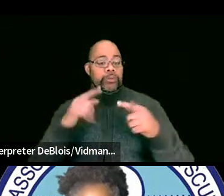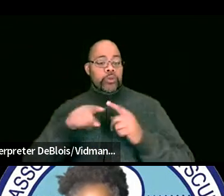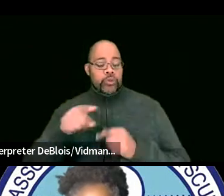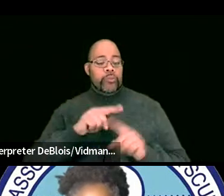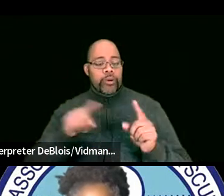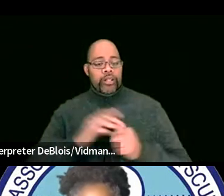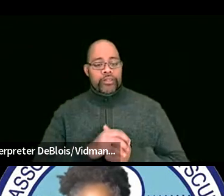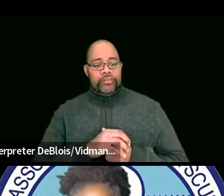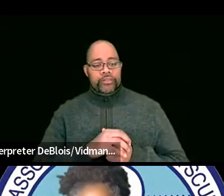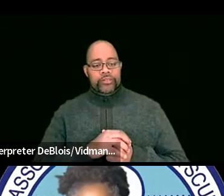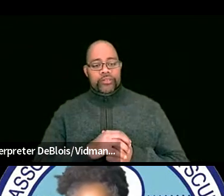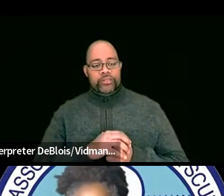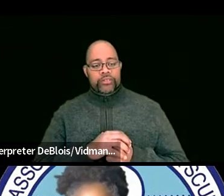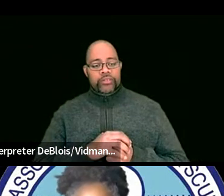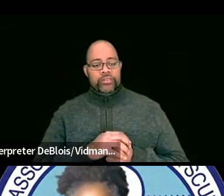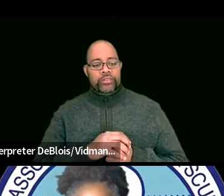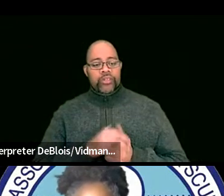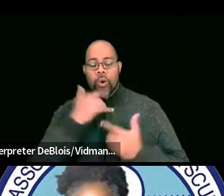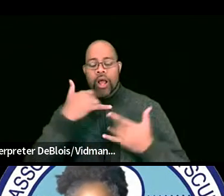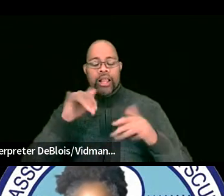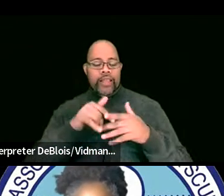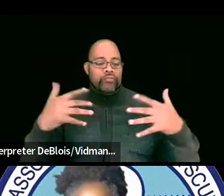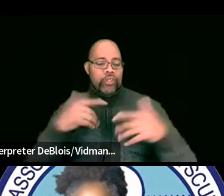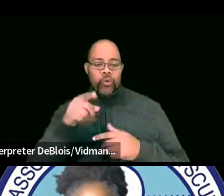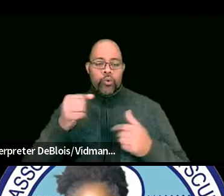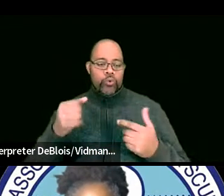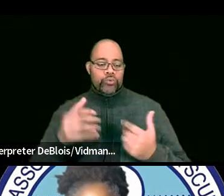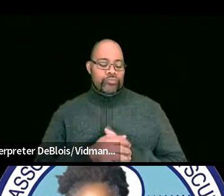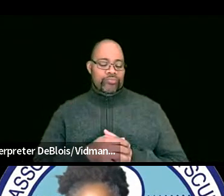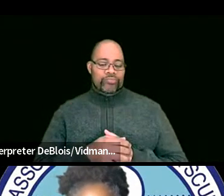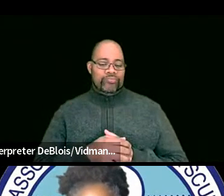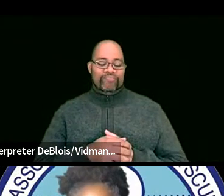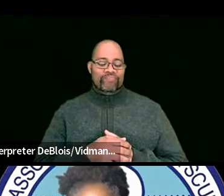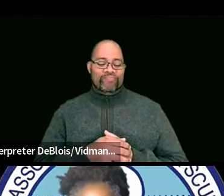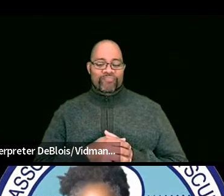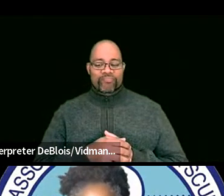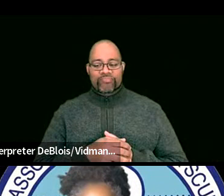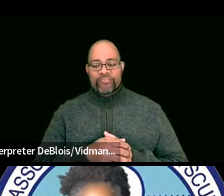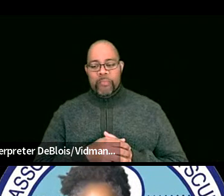but I won't let that discourage you or scare you off at all.